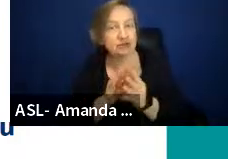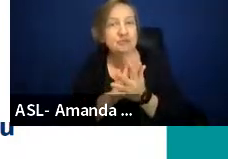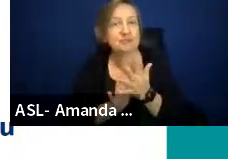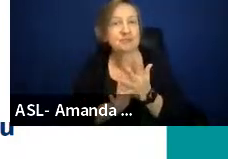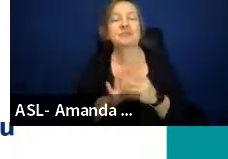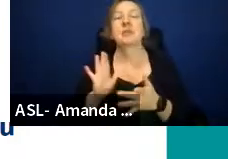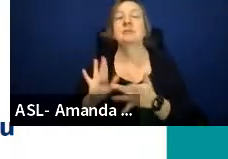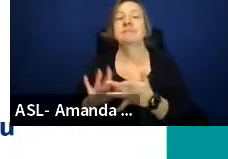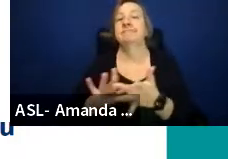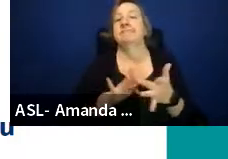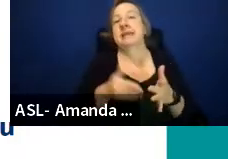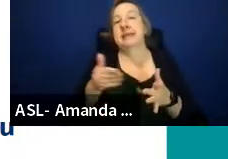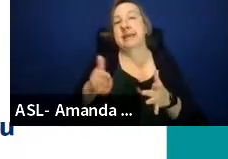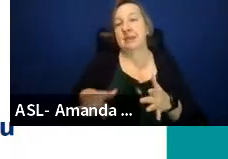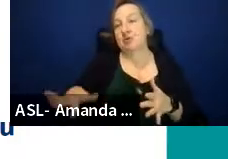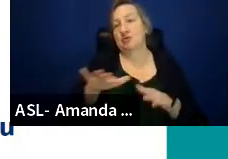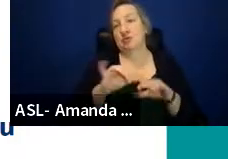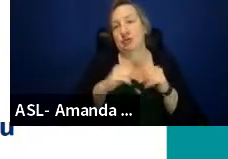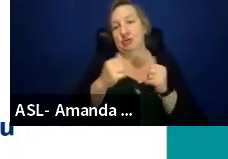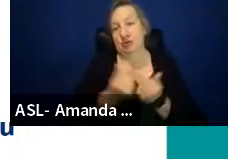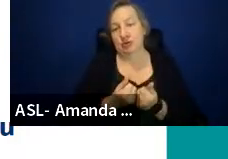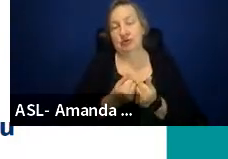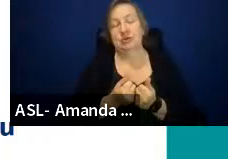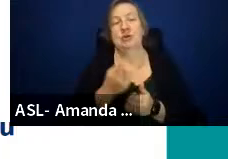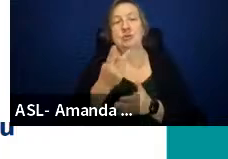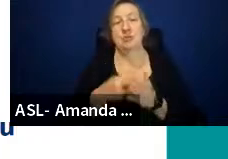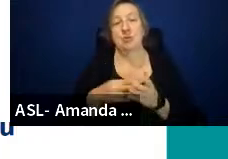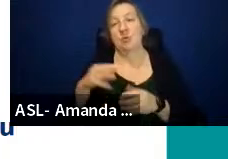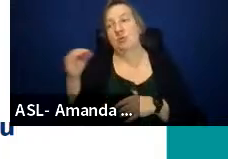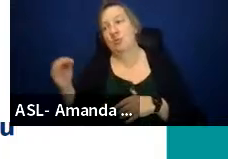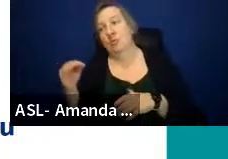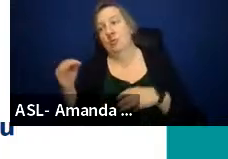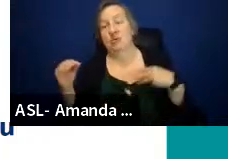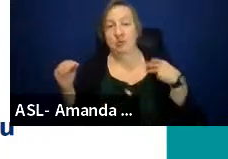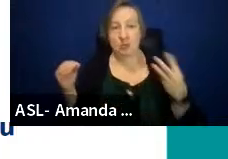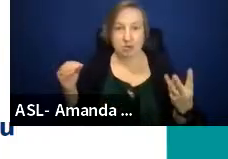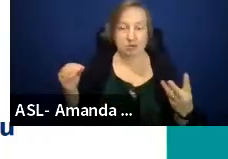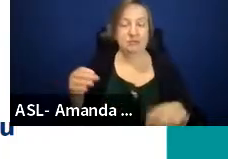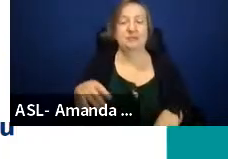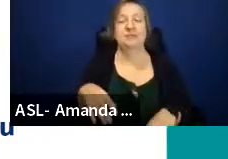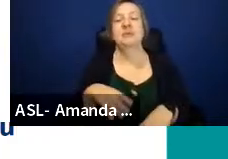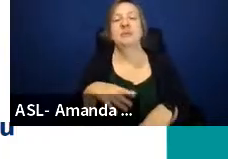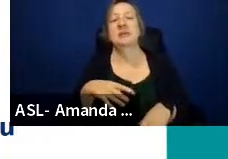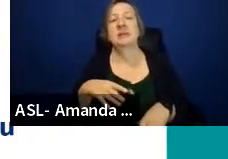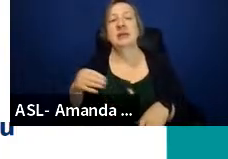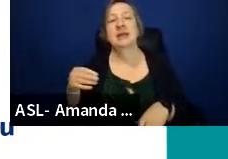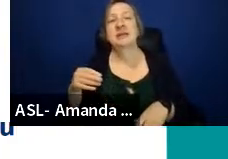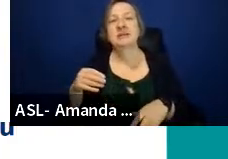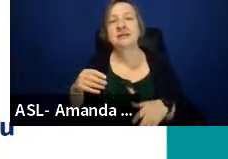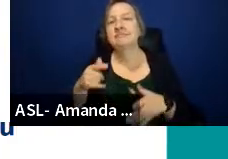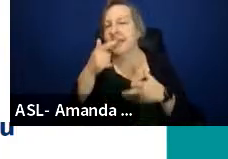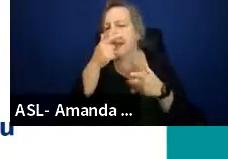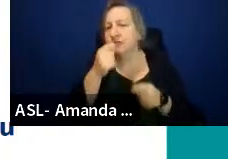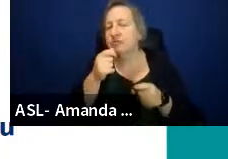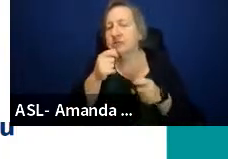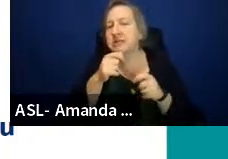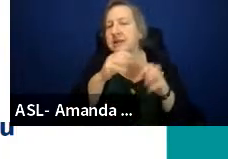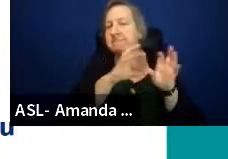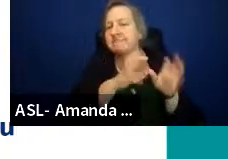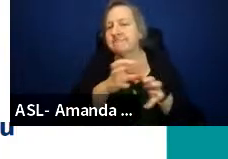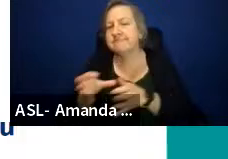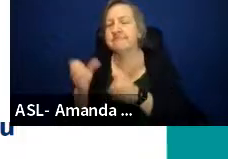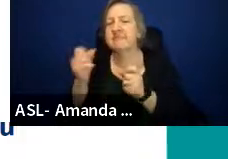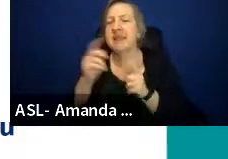out to neighborhood associations on both sides of the river, and then an interested parties list of many